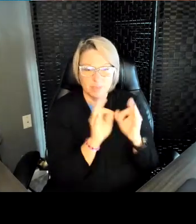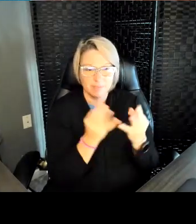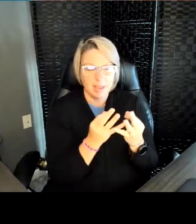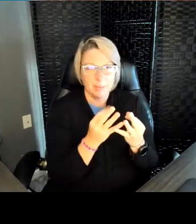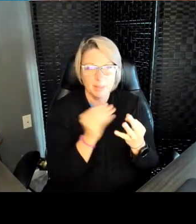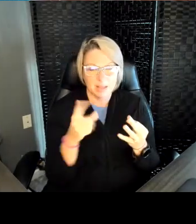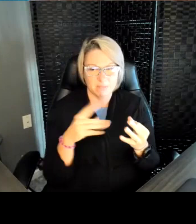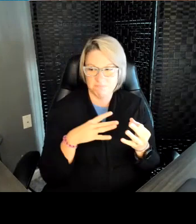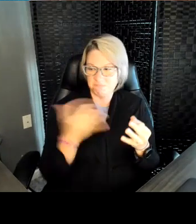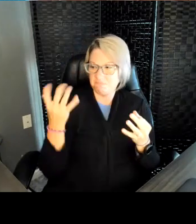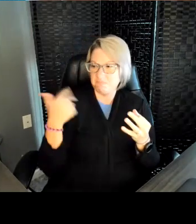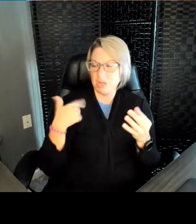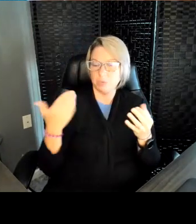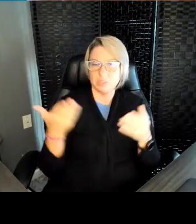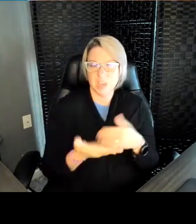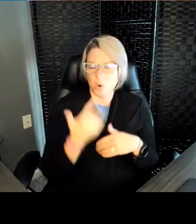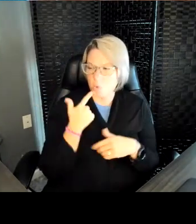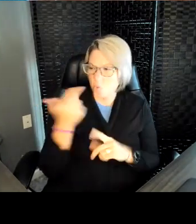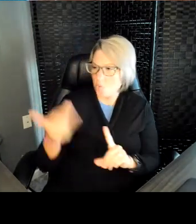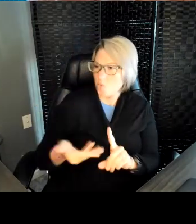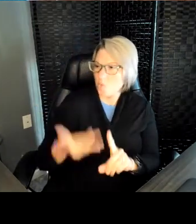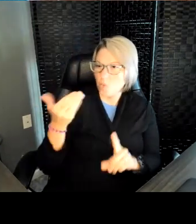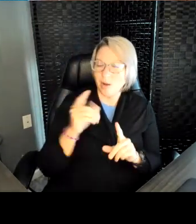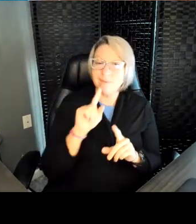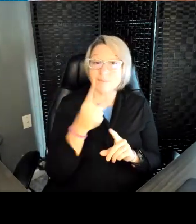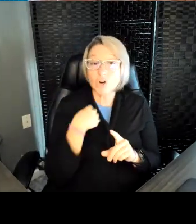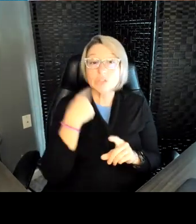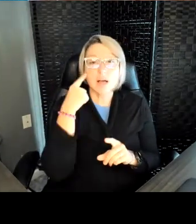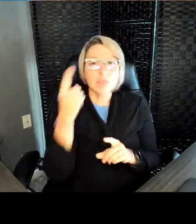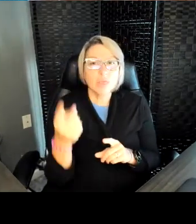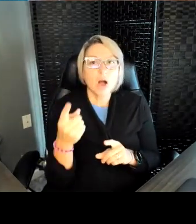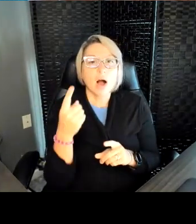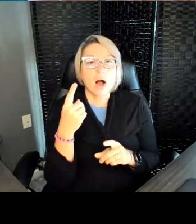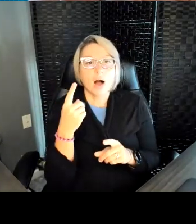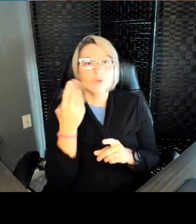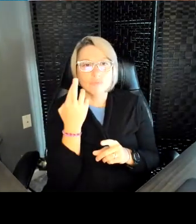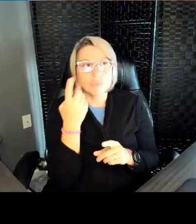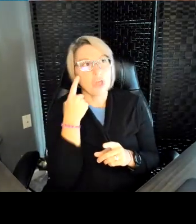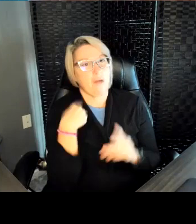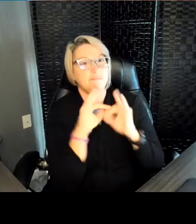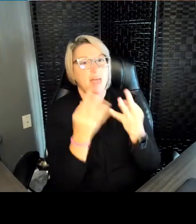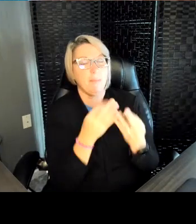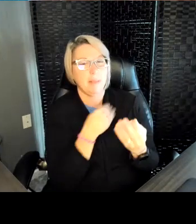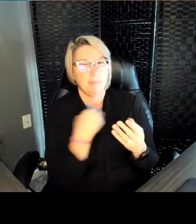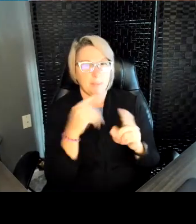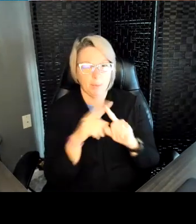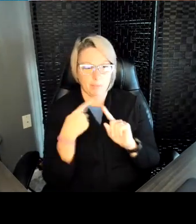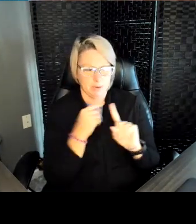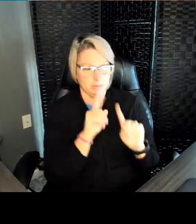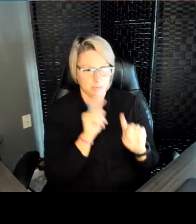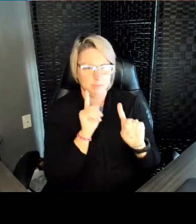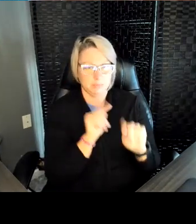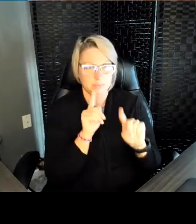He was like, who is this person? At first, I think he thought it was a family member, and then he kept seeing me with different kids.